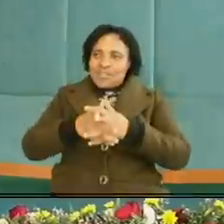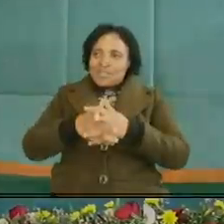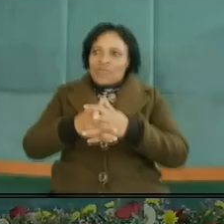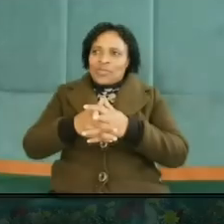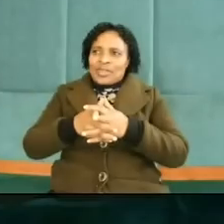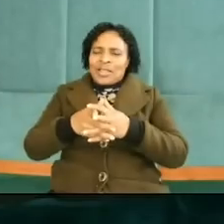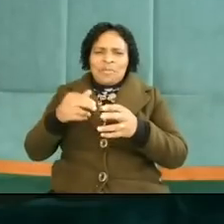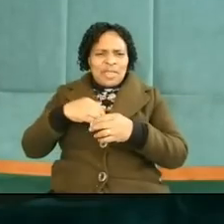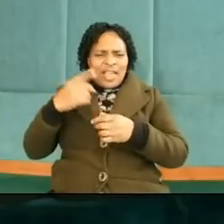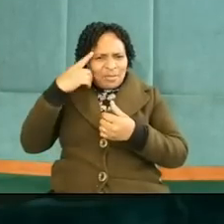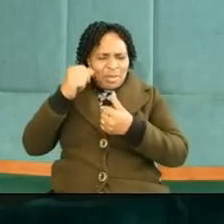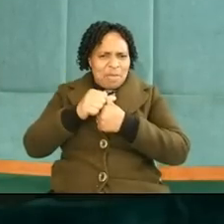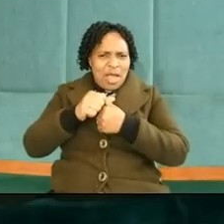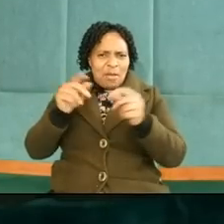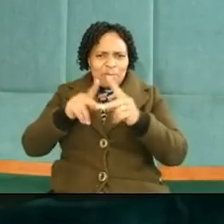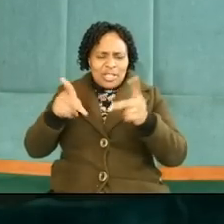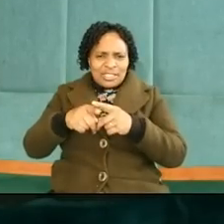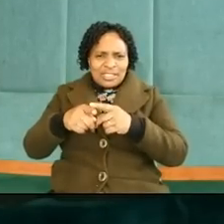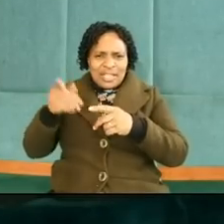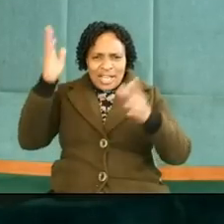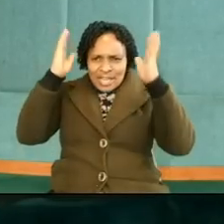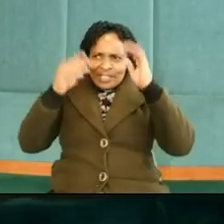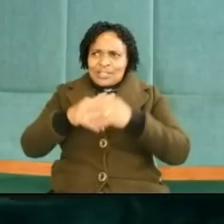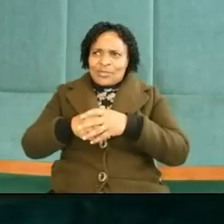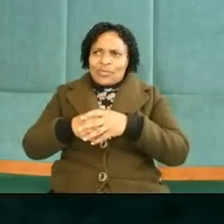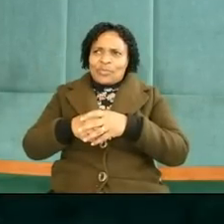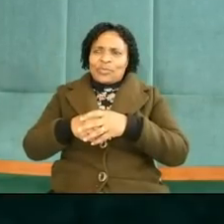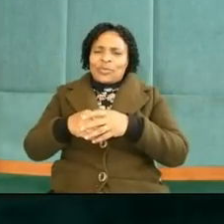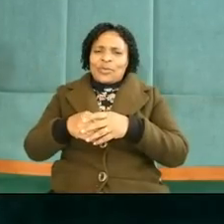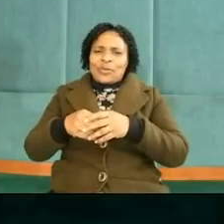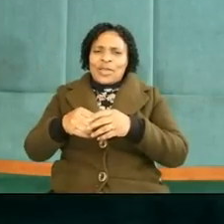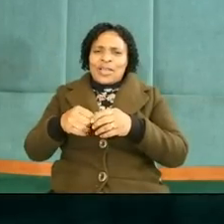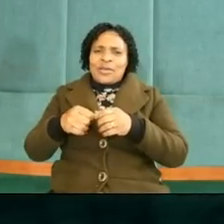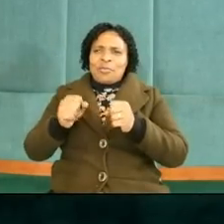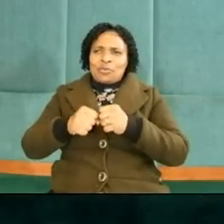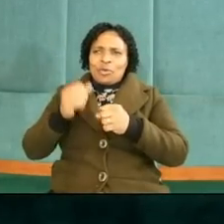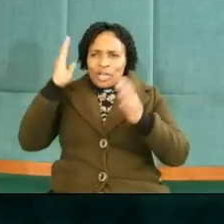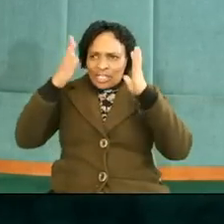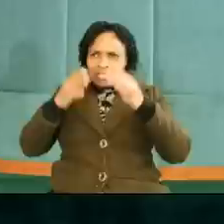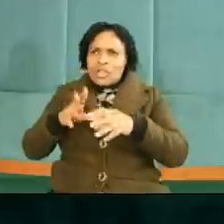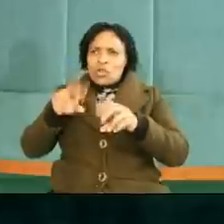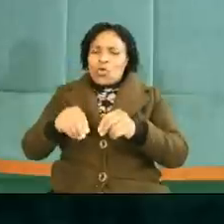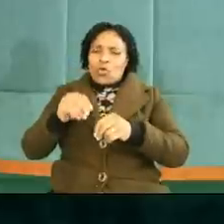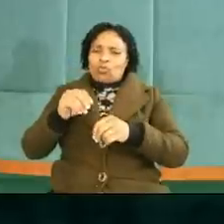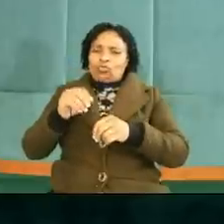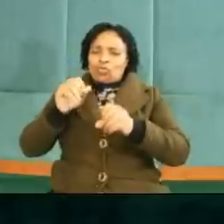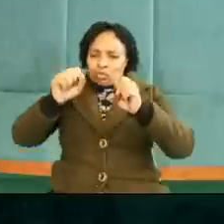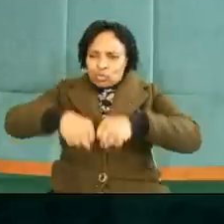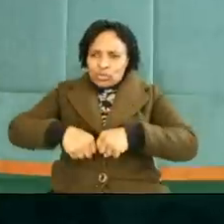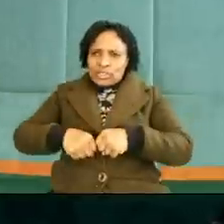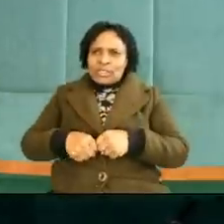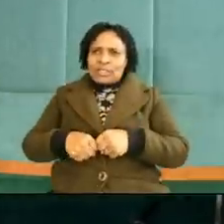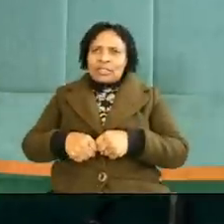remember which place I was. She has a load on the donkey, driving the donkey. Deep rural, no shoes on her feet. Deep